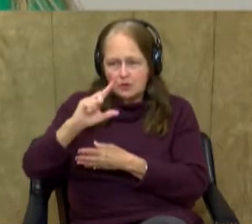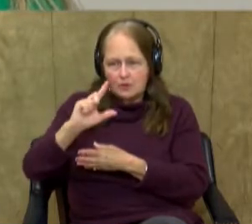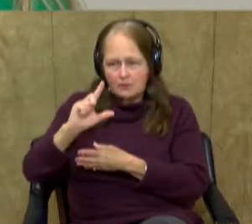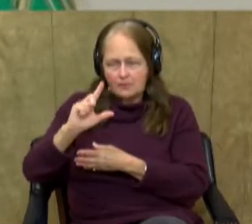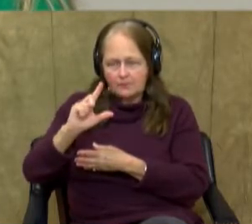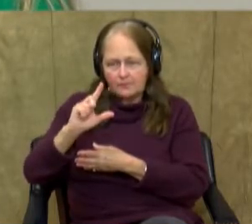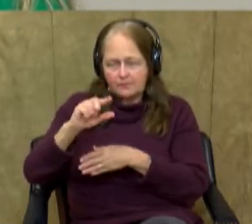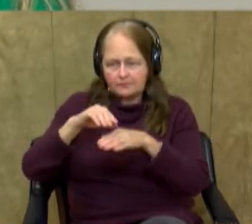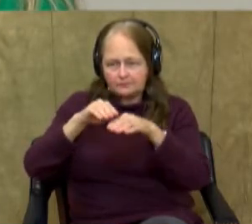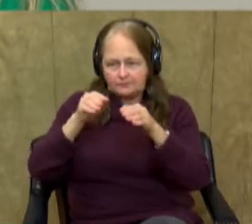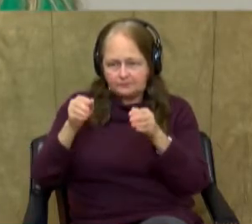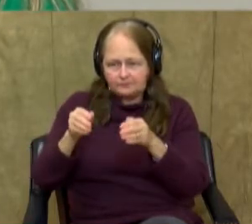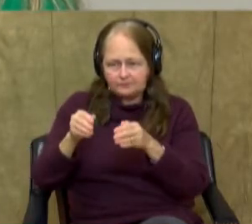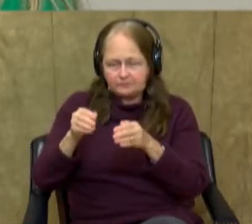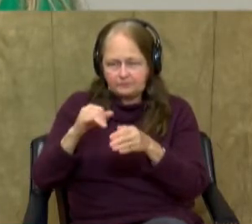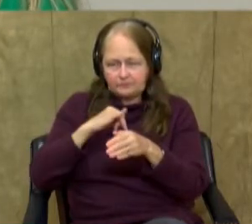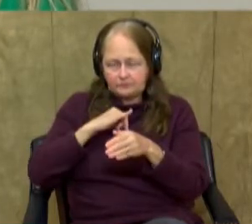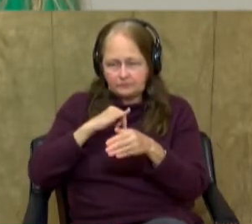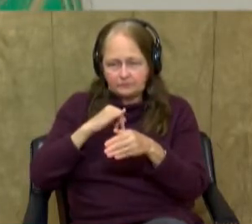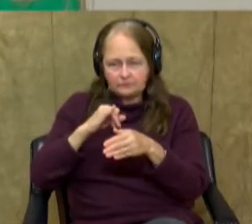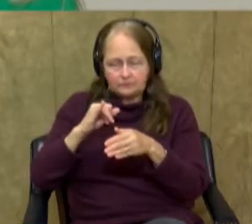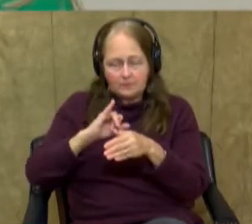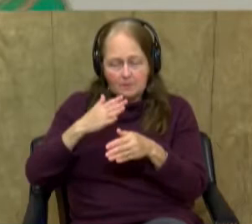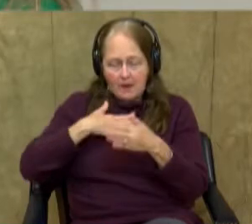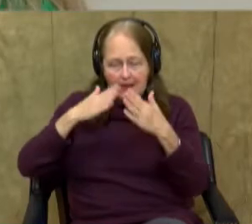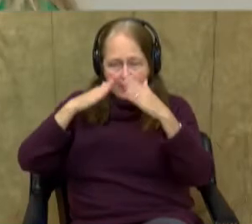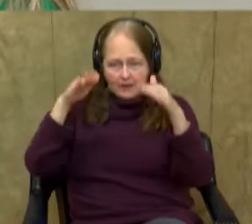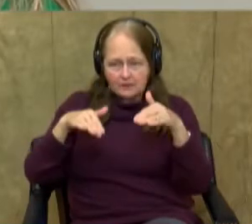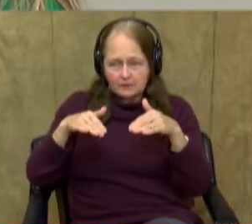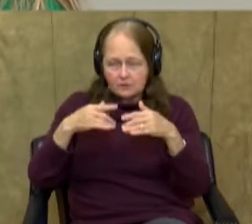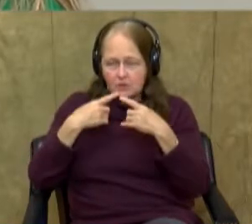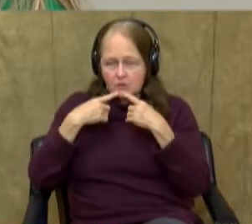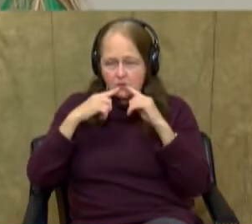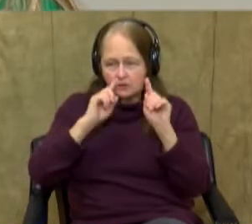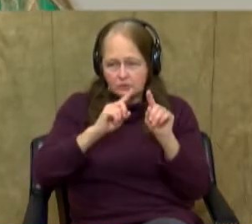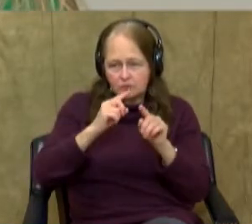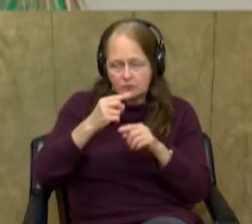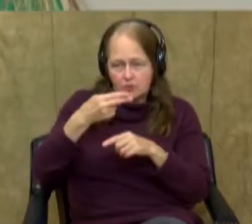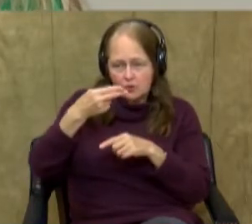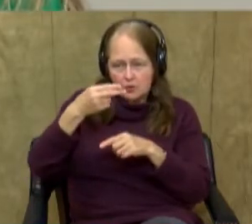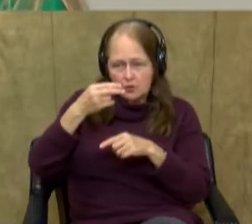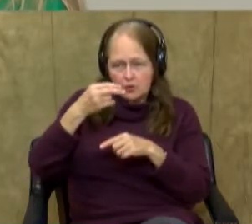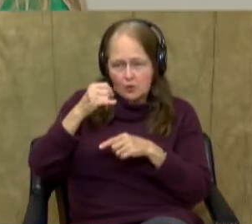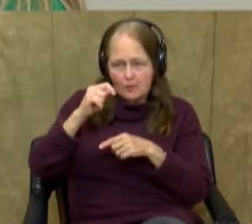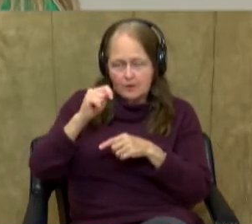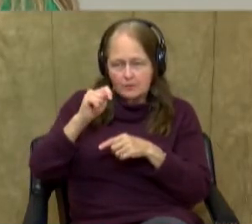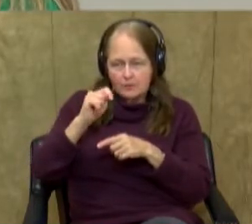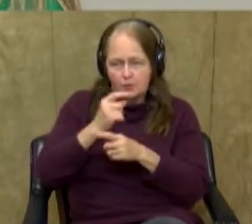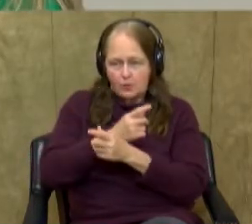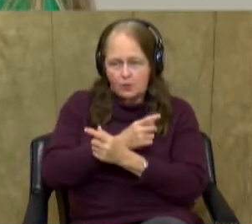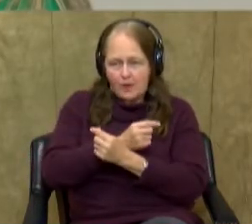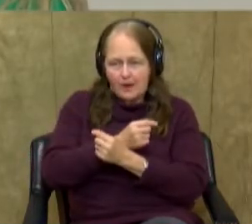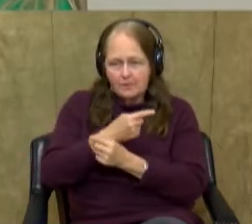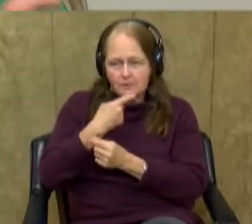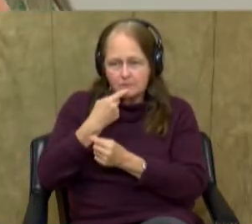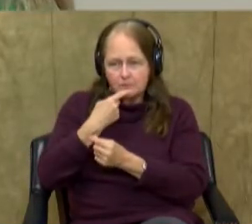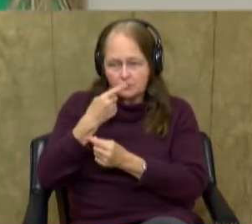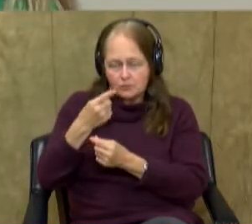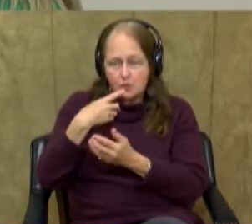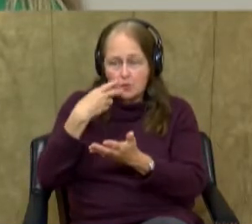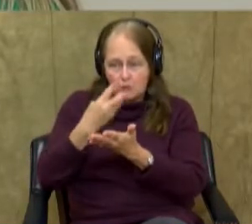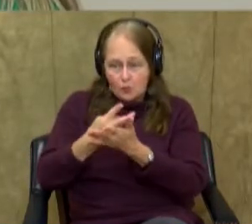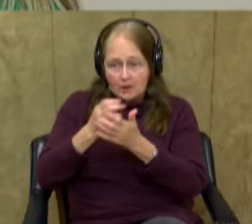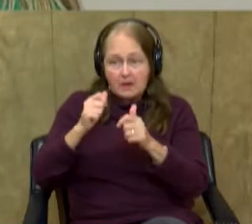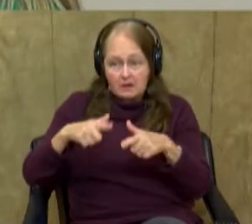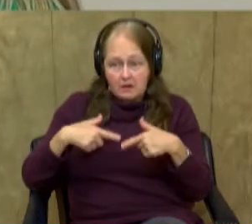for me?" "Oh, I have outgrown my house too," answered the hermit crab. "I must move on." "You're welcome to